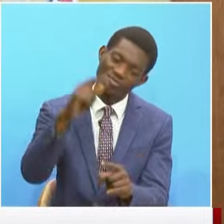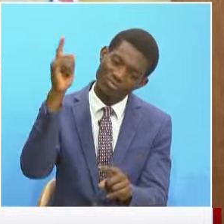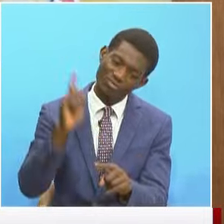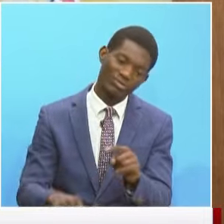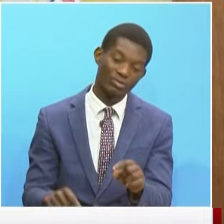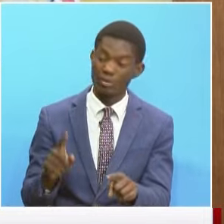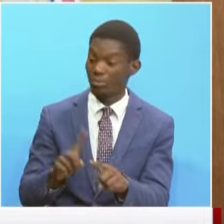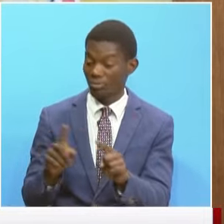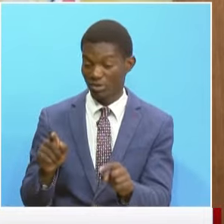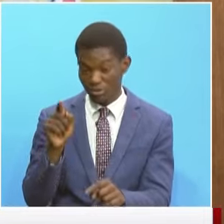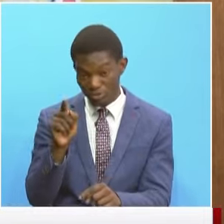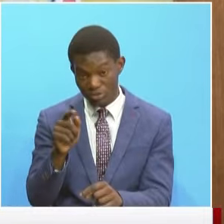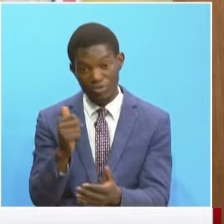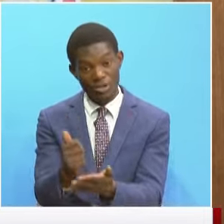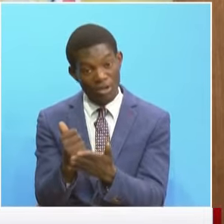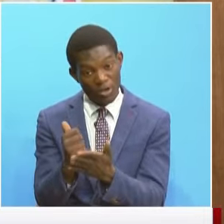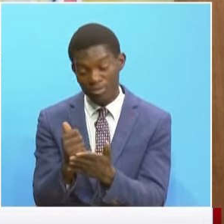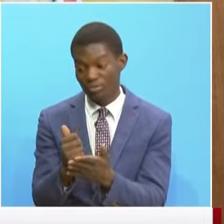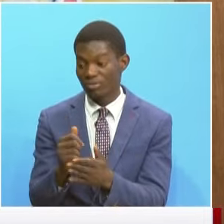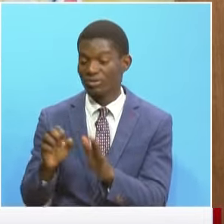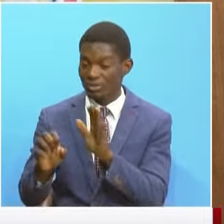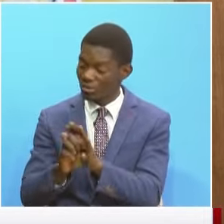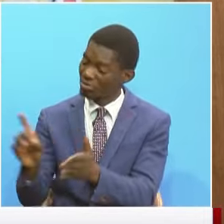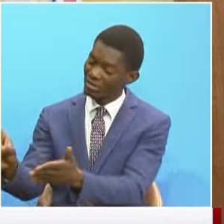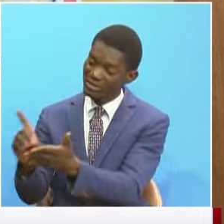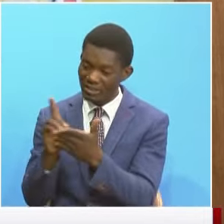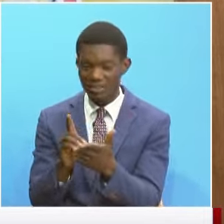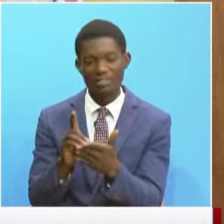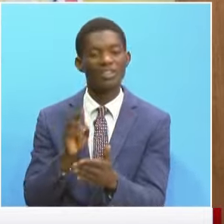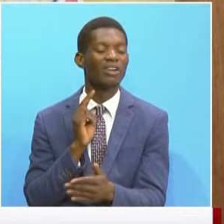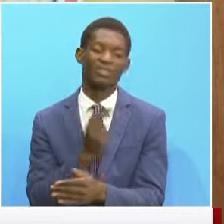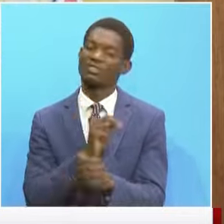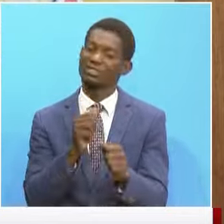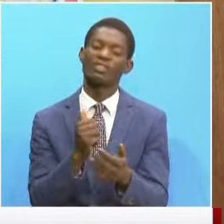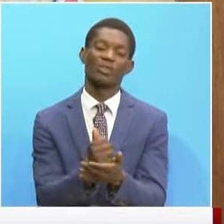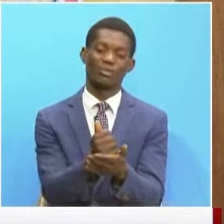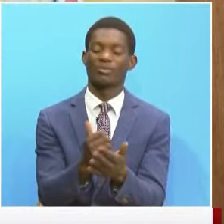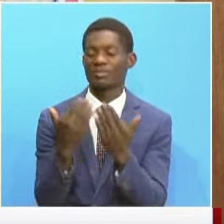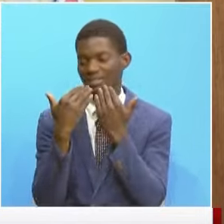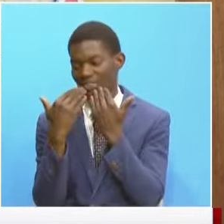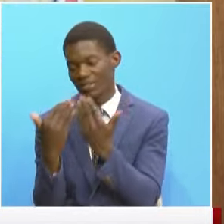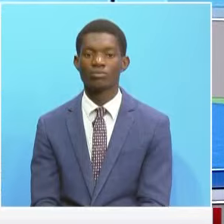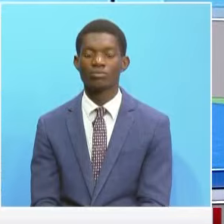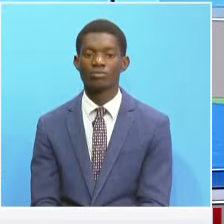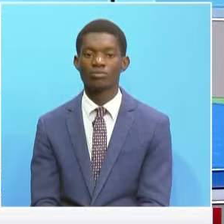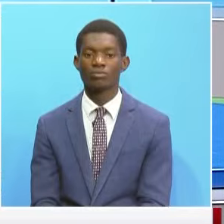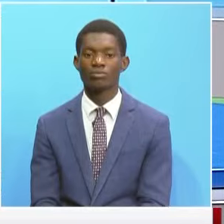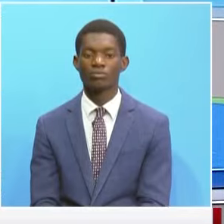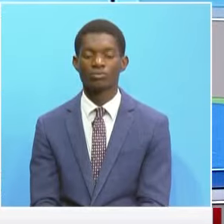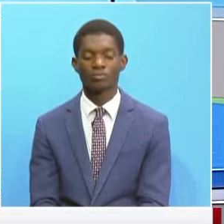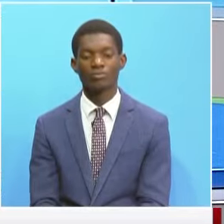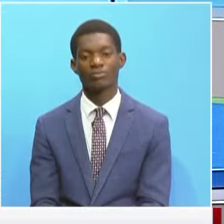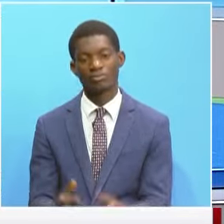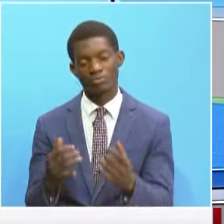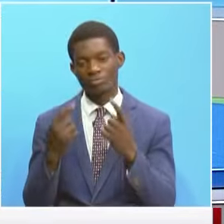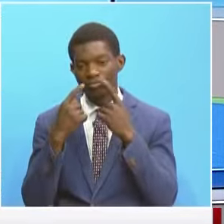external gestures that we receive, at least we are taking and we really appreciate continue doing the same. While we